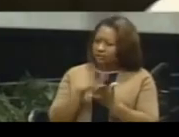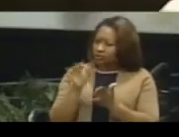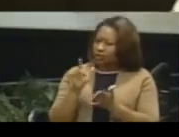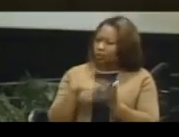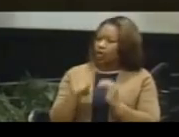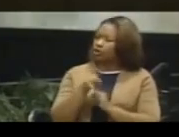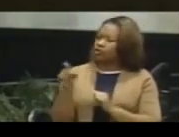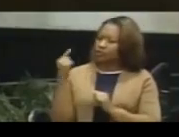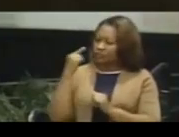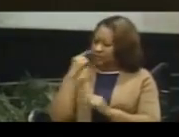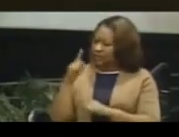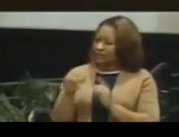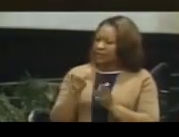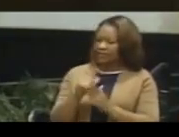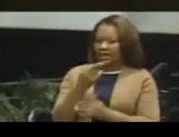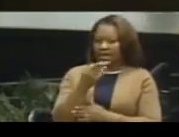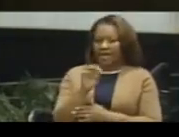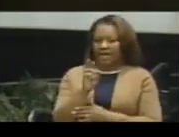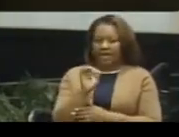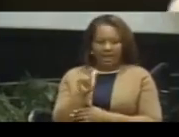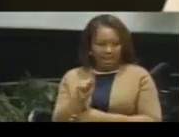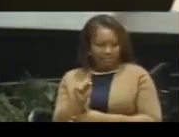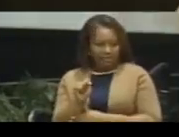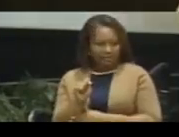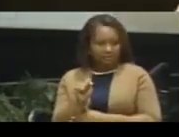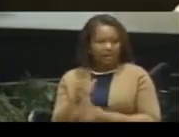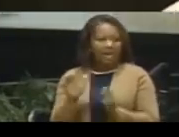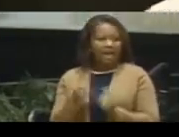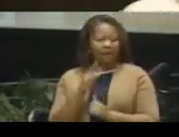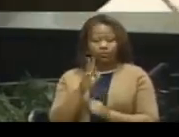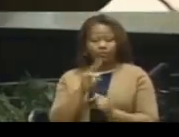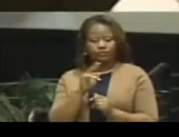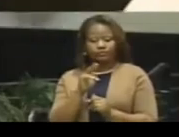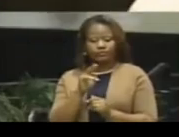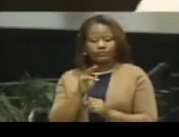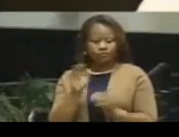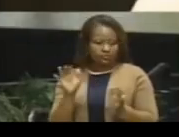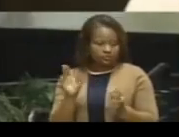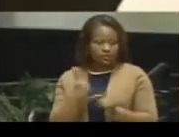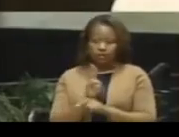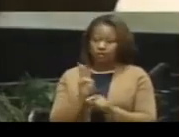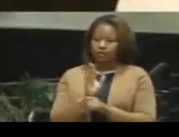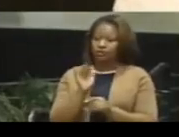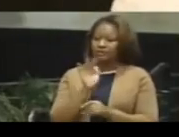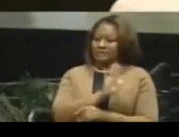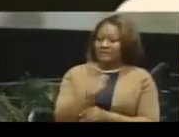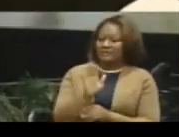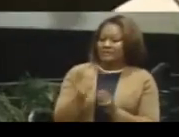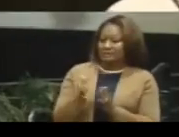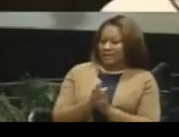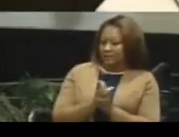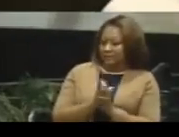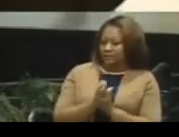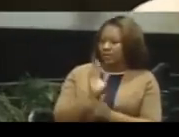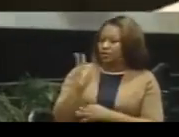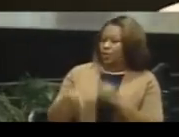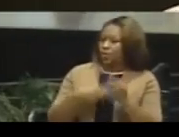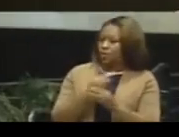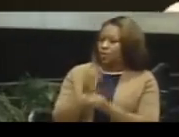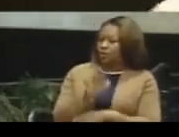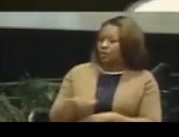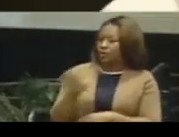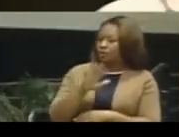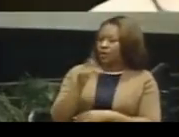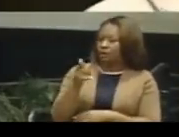do you think about Hamlet? How would you approach Macbeth's ambition from your understanding of your world around you? So